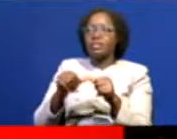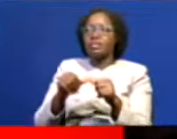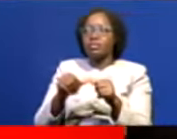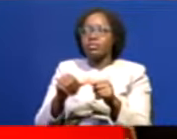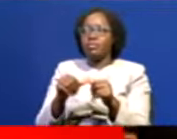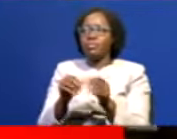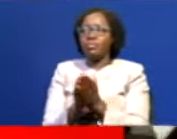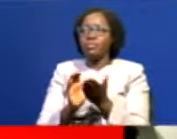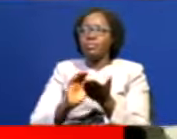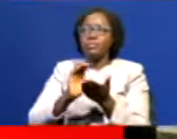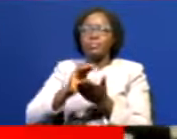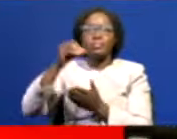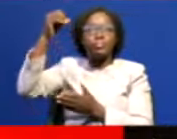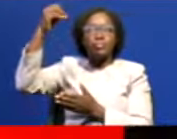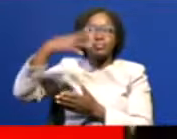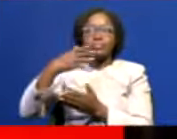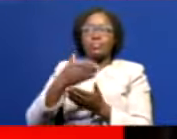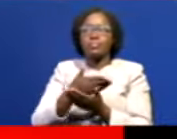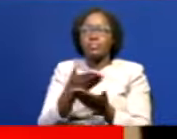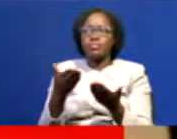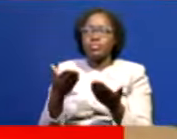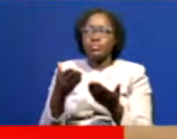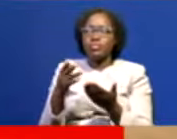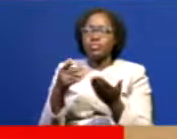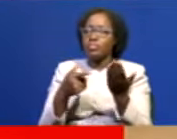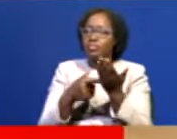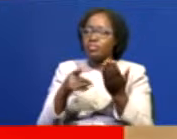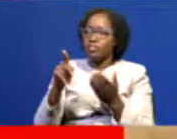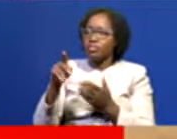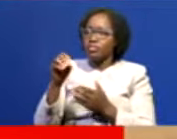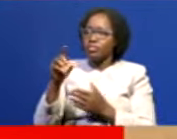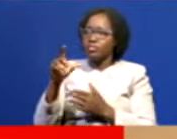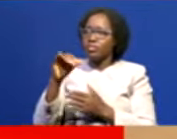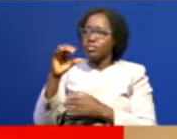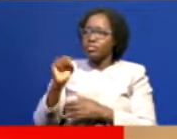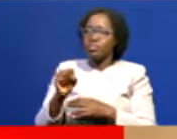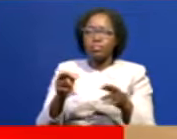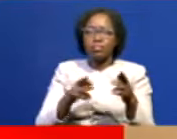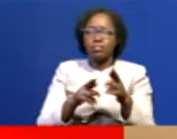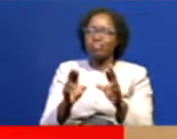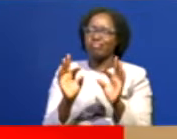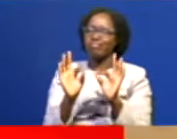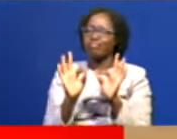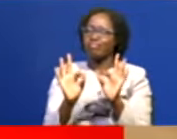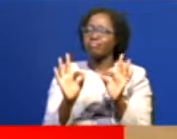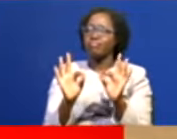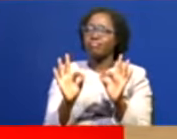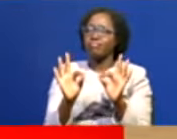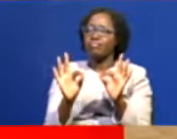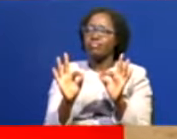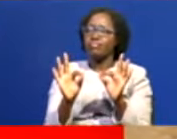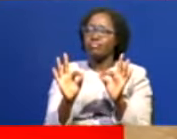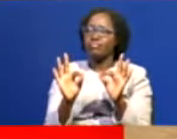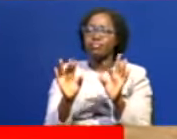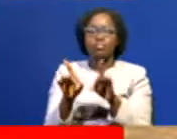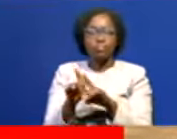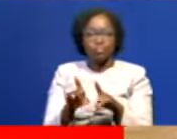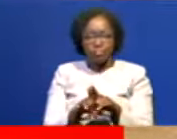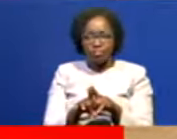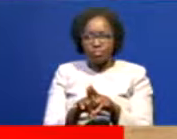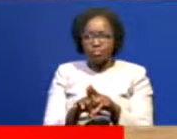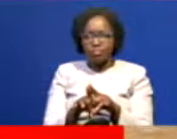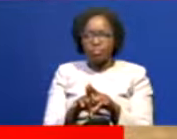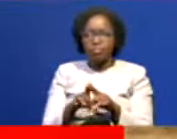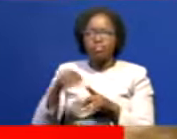the supply of electricity in this Konza Technopolis. You can see the roads are intact, and also we can see